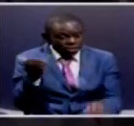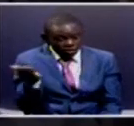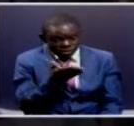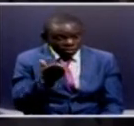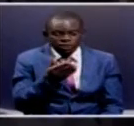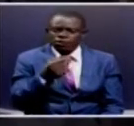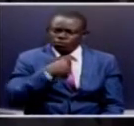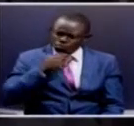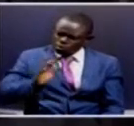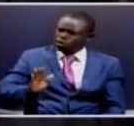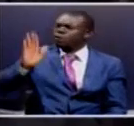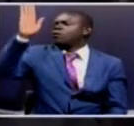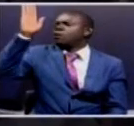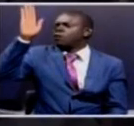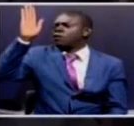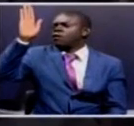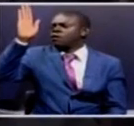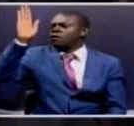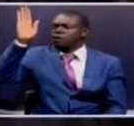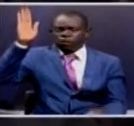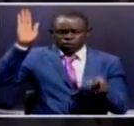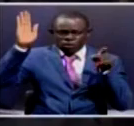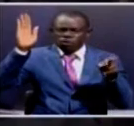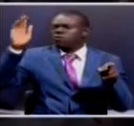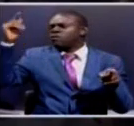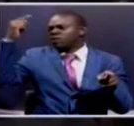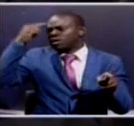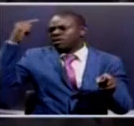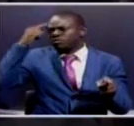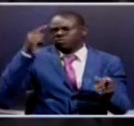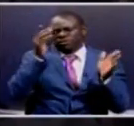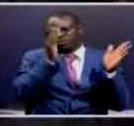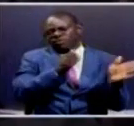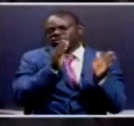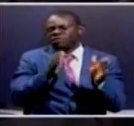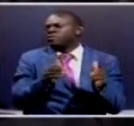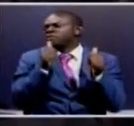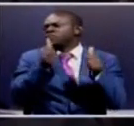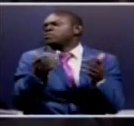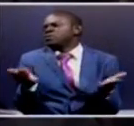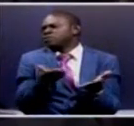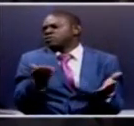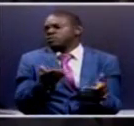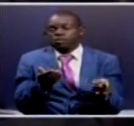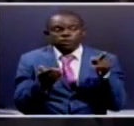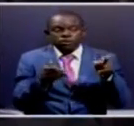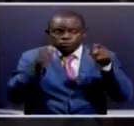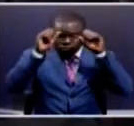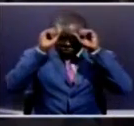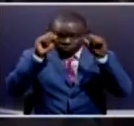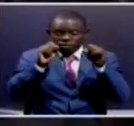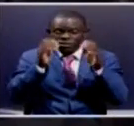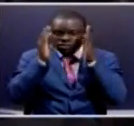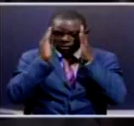is a government that does not mean well. Here is a president who doesn't mean well. And he undermined